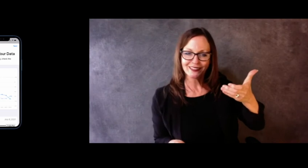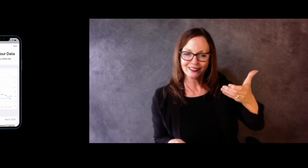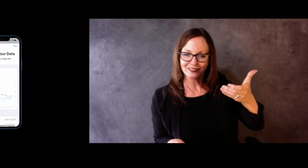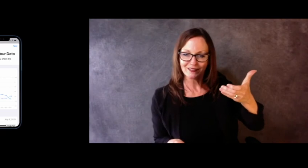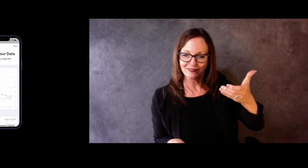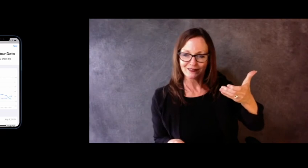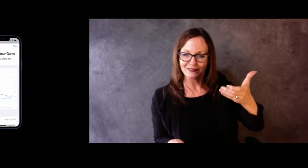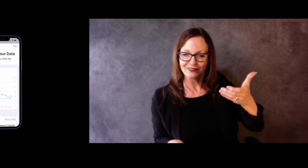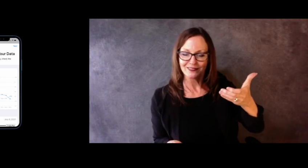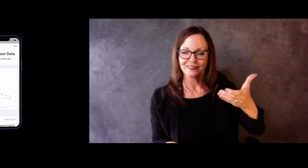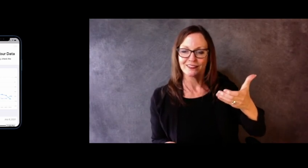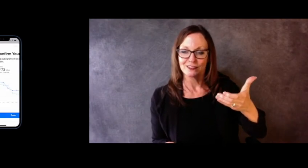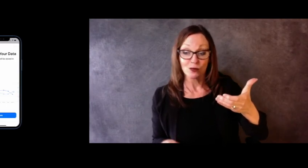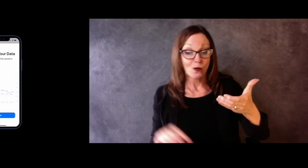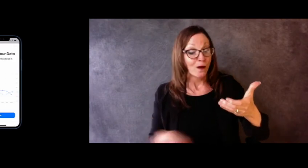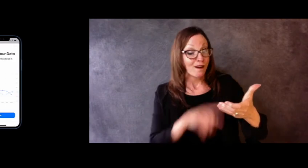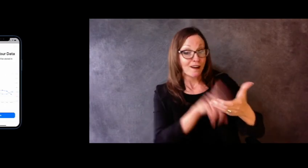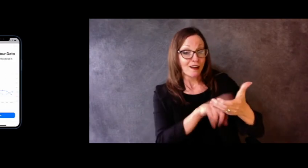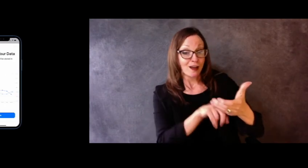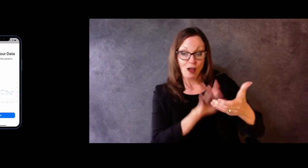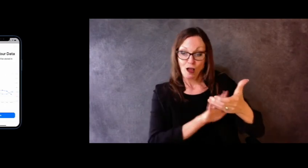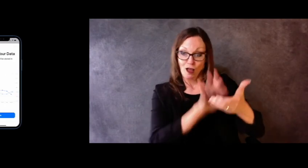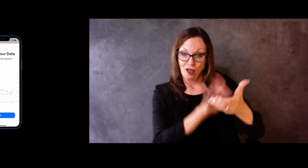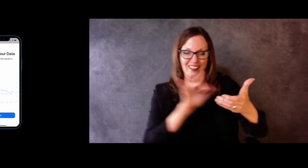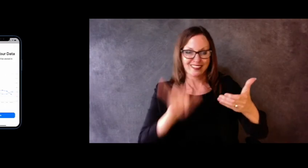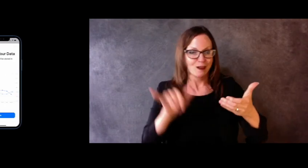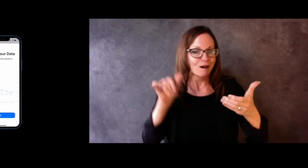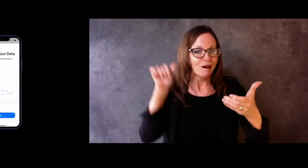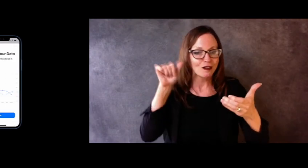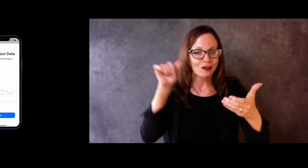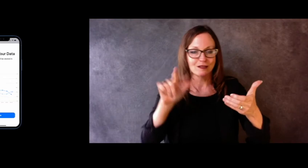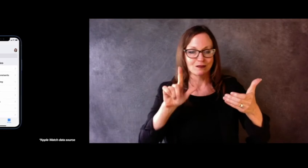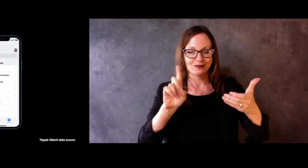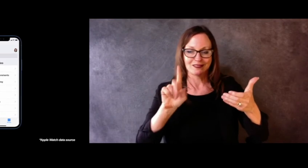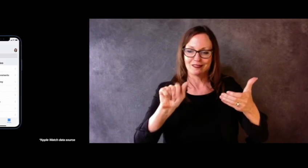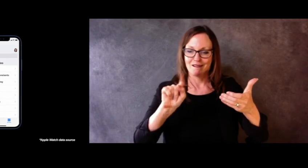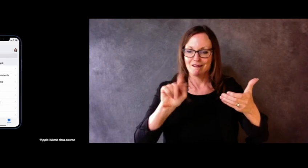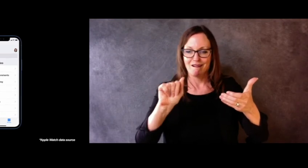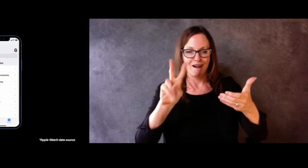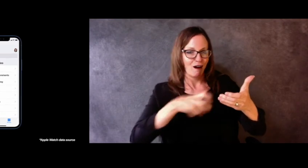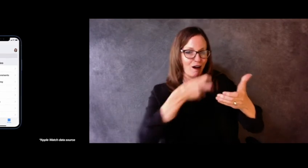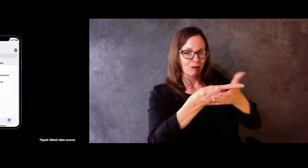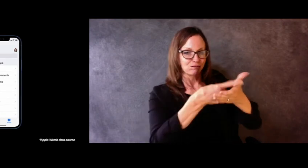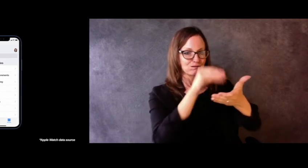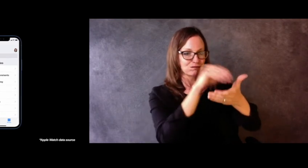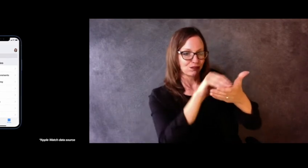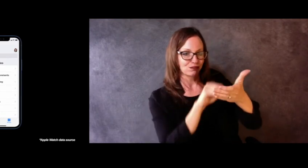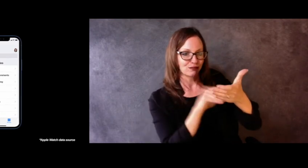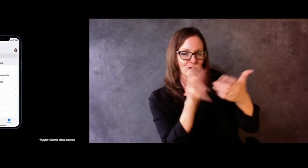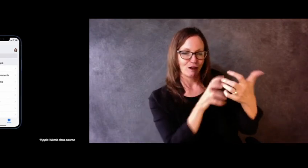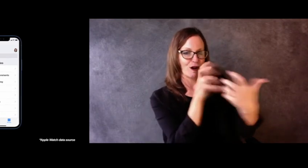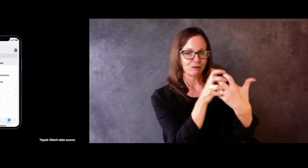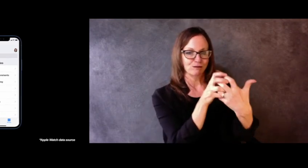it. Confirm the results, and they're added to headphone accommodations. The Health app can also store a